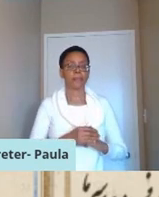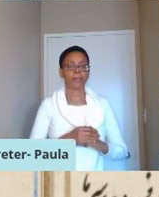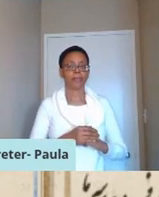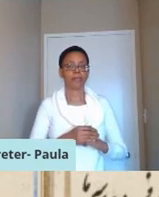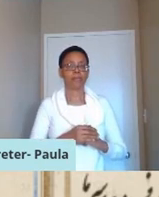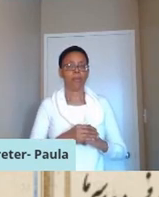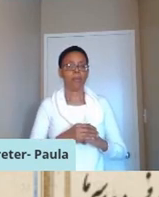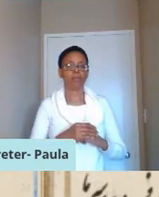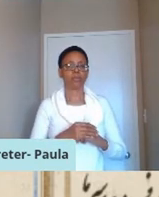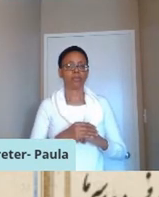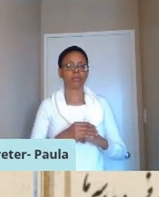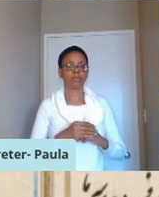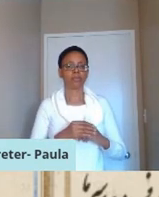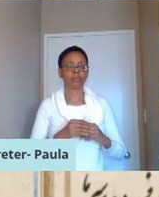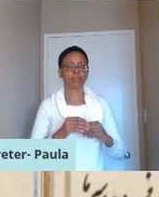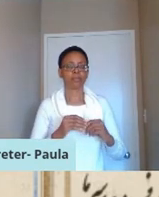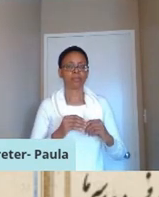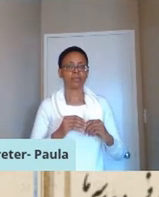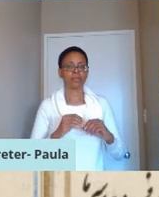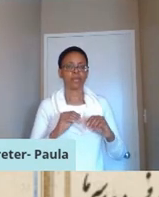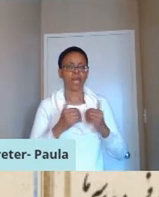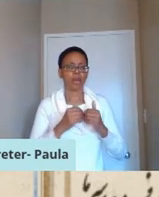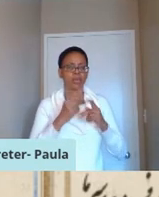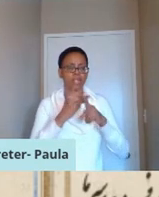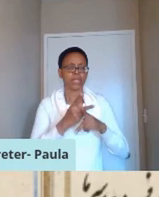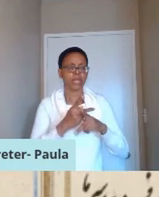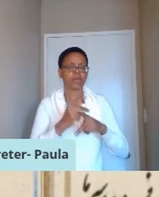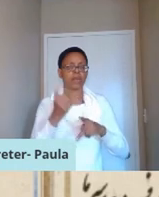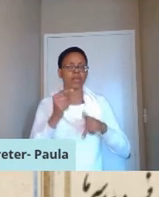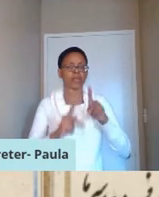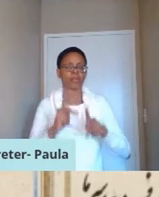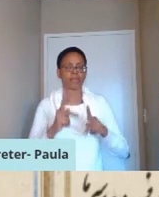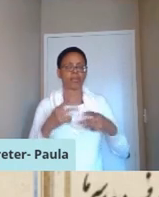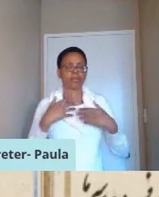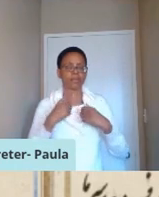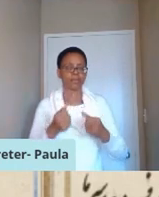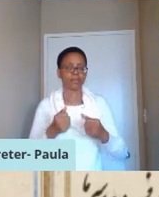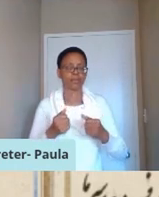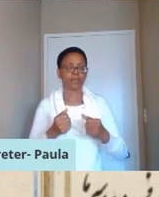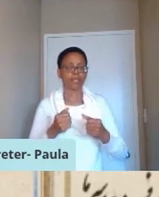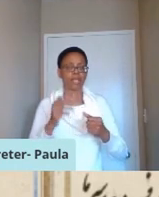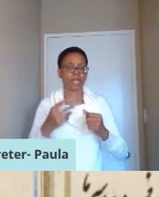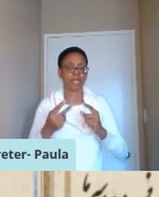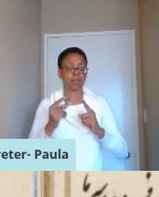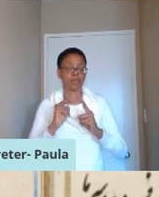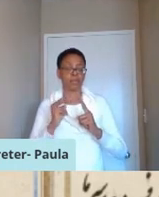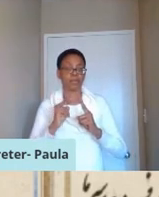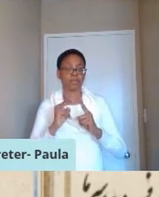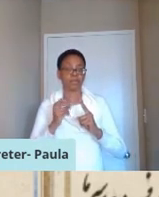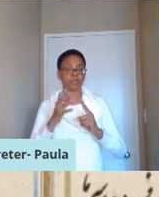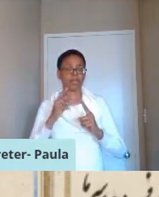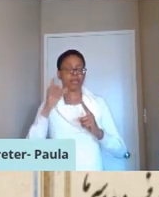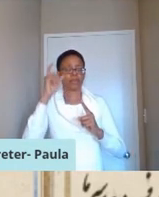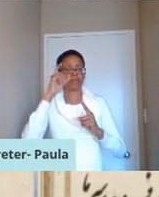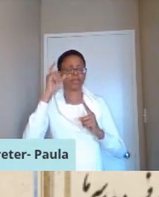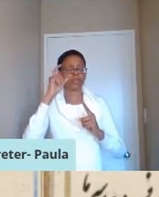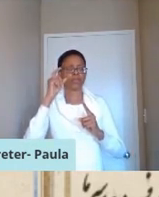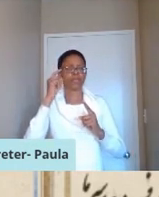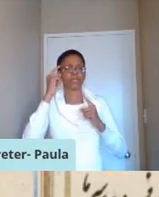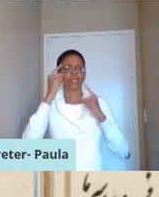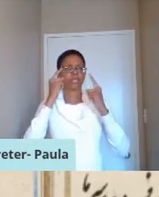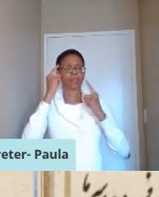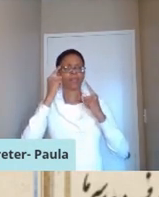and enhance the well-being of others. And having such a perspective in mind, many Muslims are exploring the